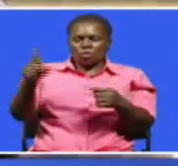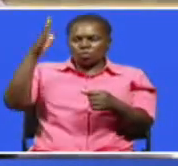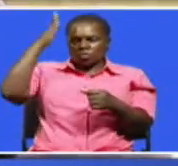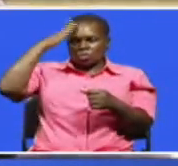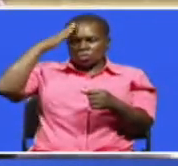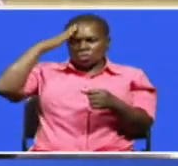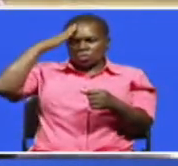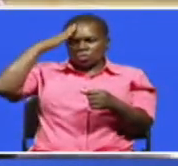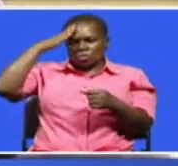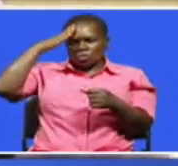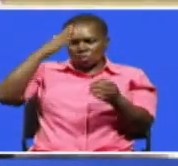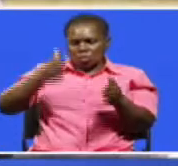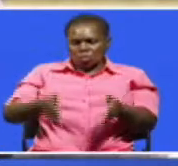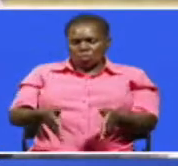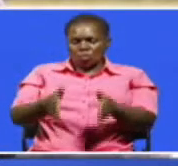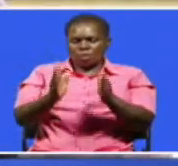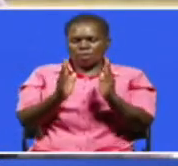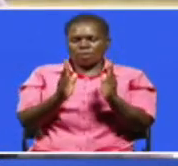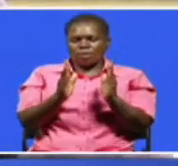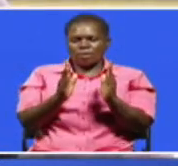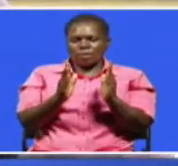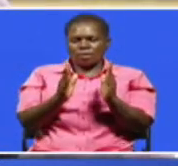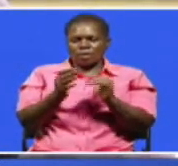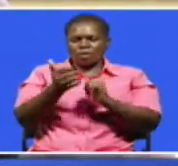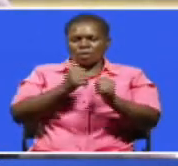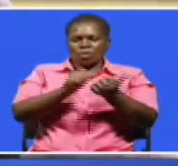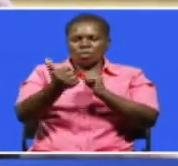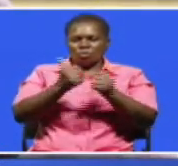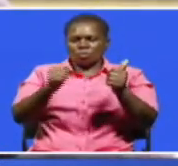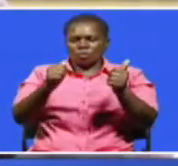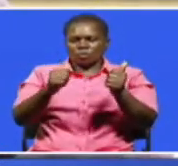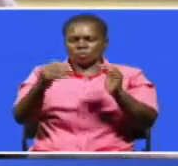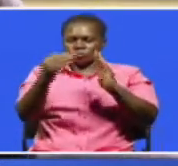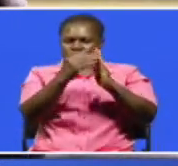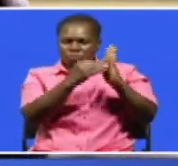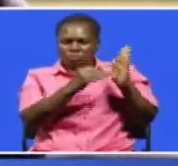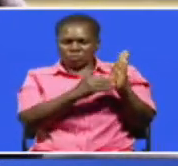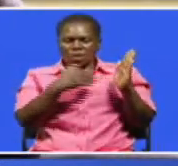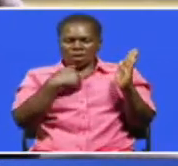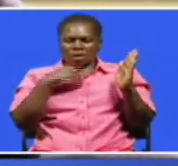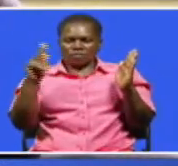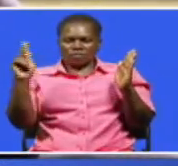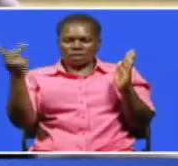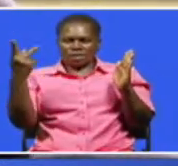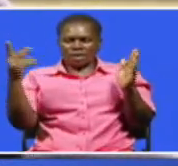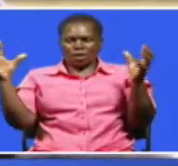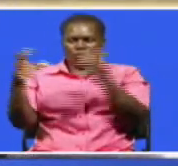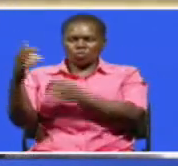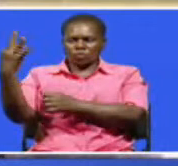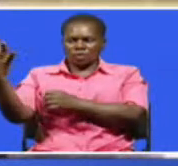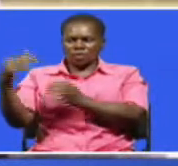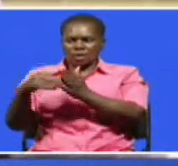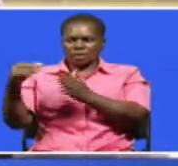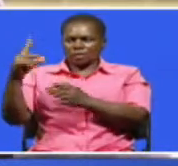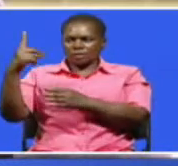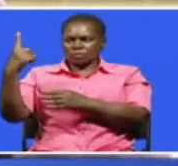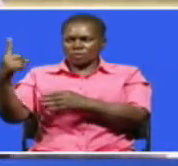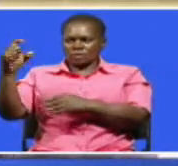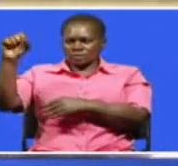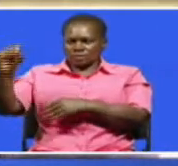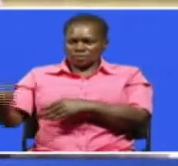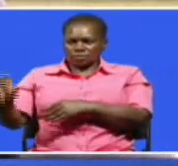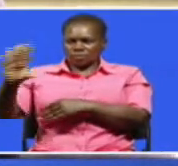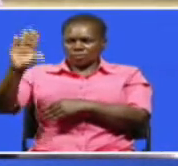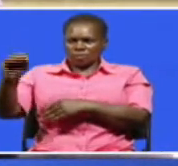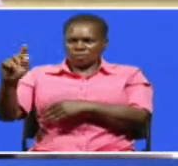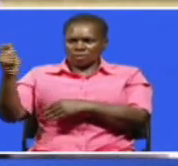know, the way the tournament has been set up, we have three Kenyan teams playing against one South African team,